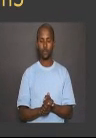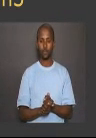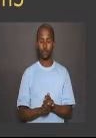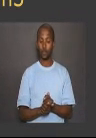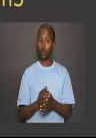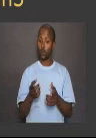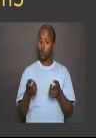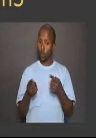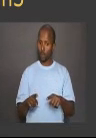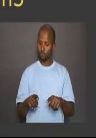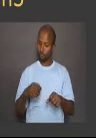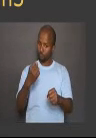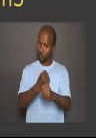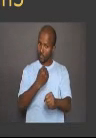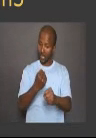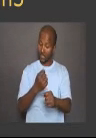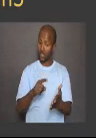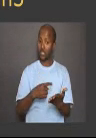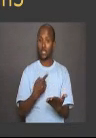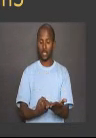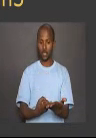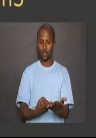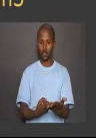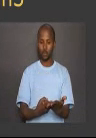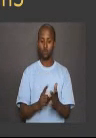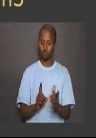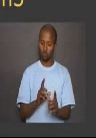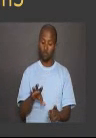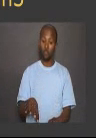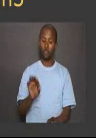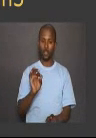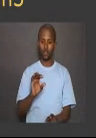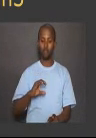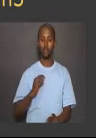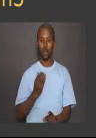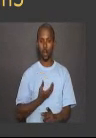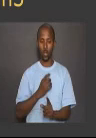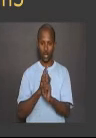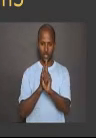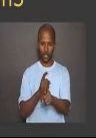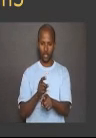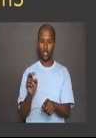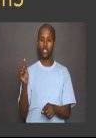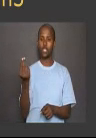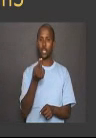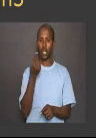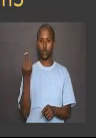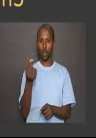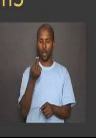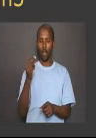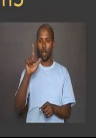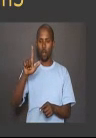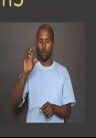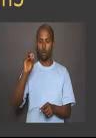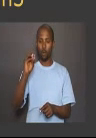When we have done this, we find our answer. The natural logarithm